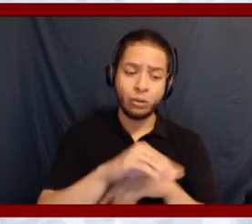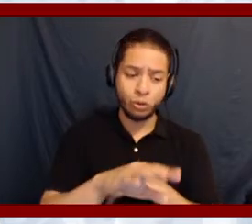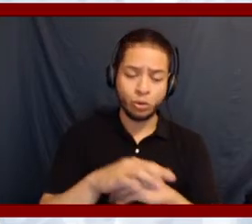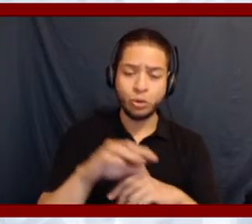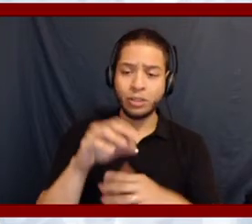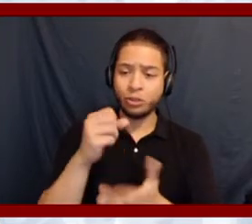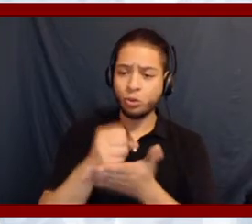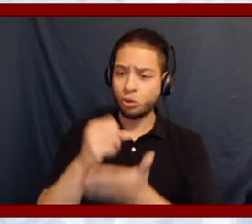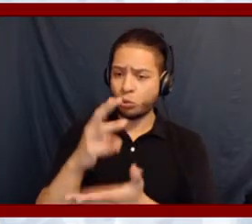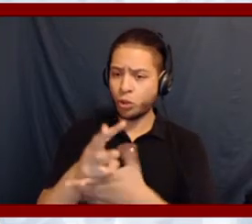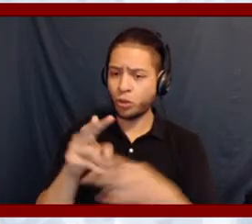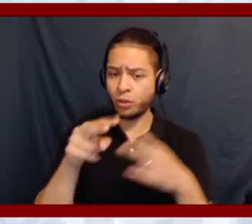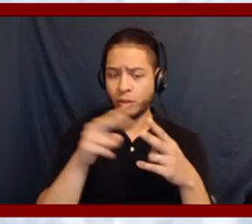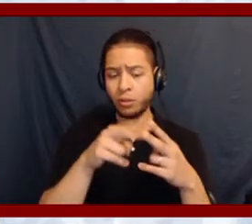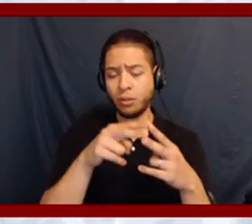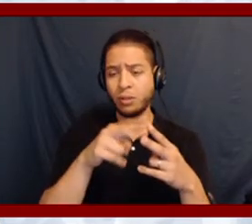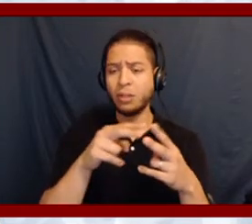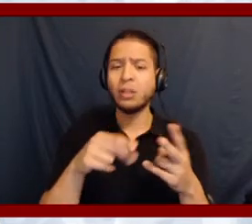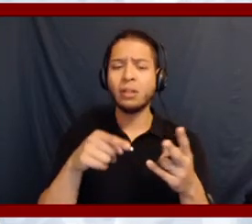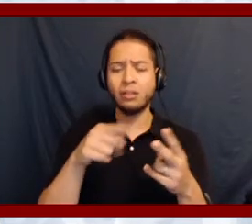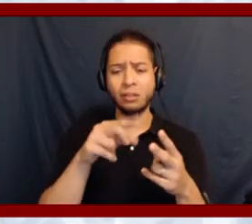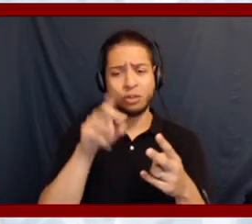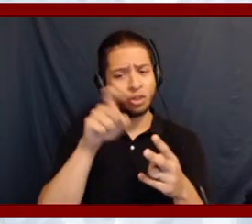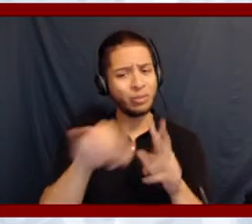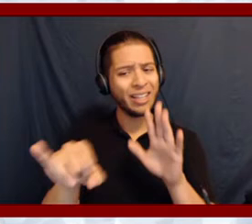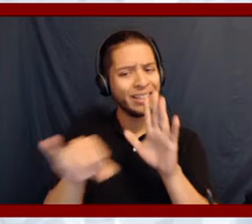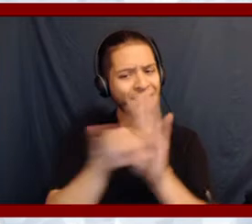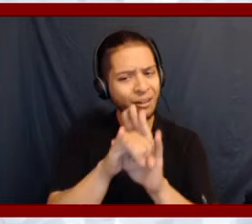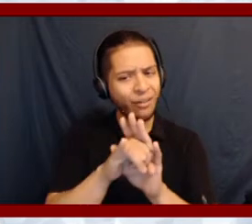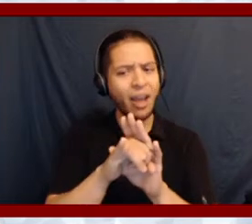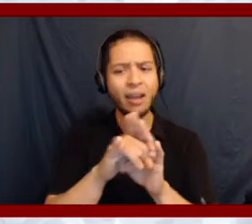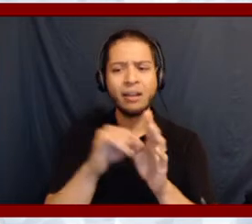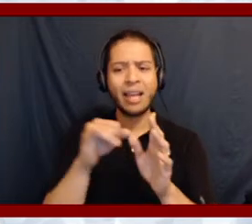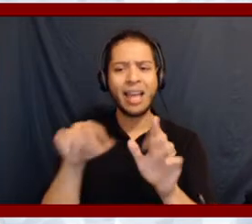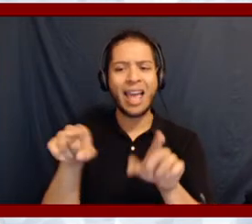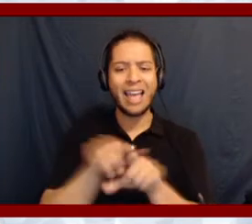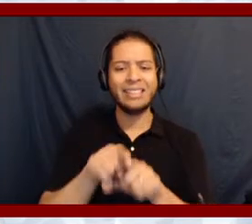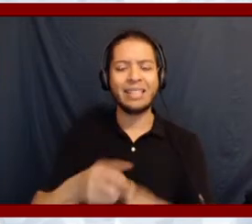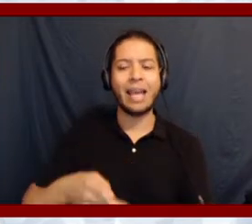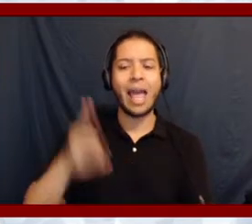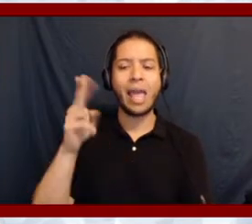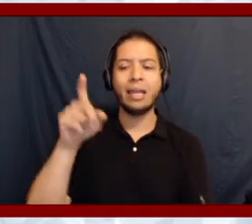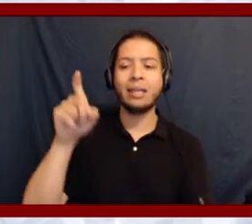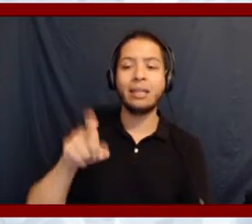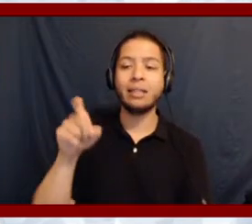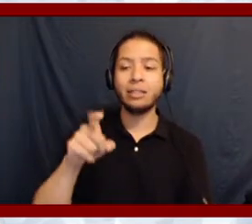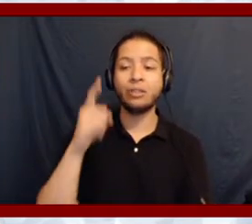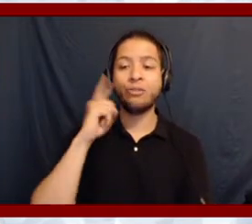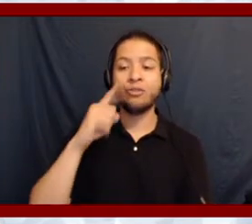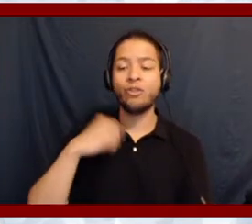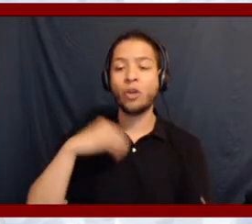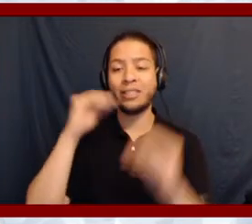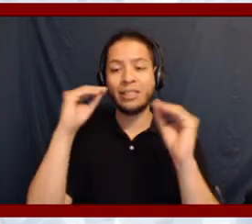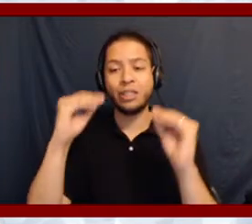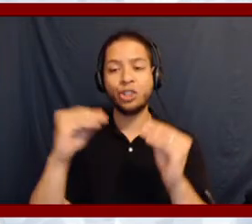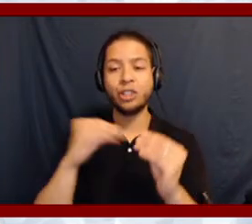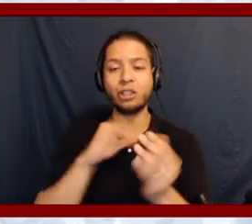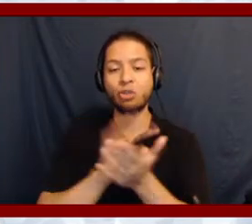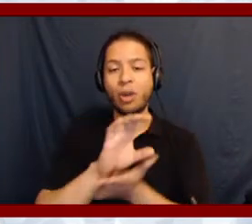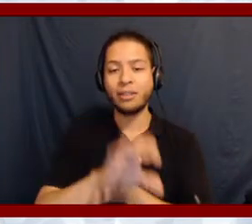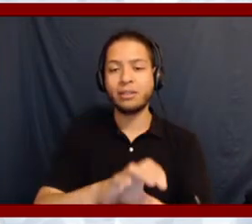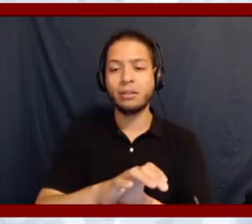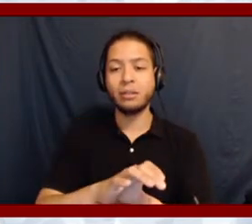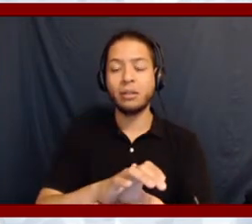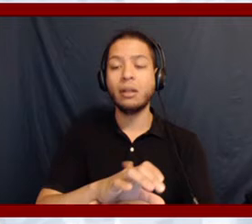the list of high need fields for TEACH grants to not only address the issue of the COVID-19 pandemic